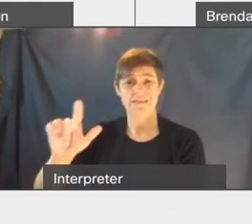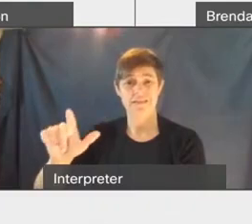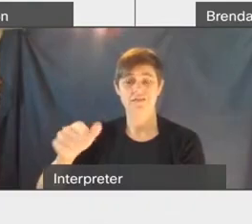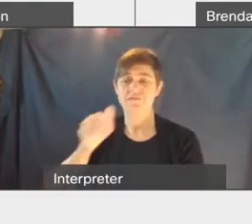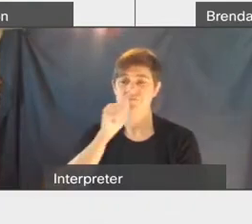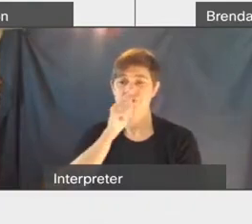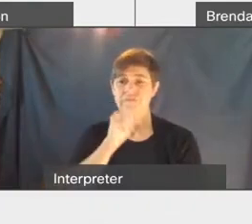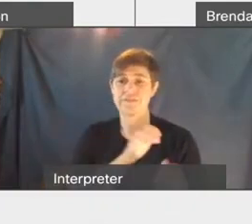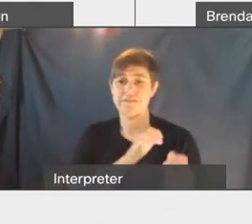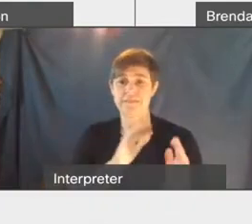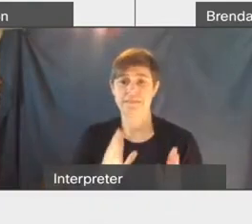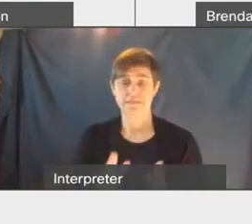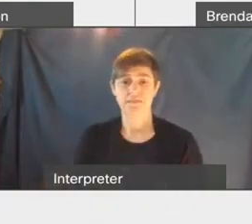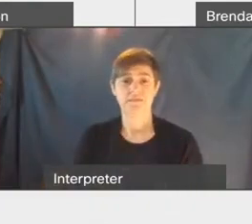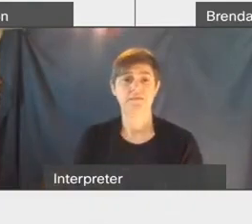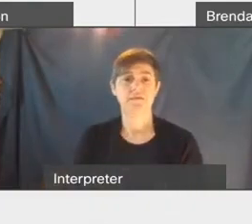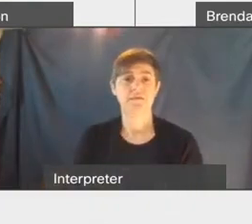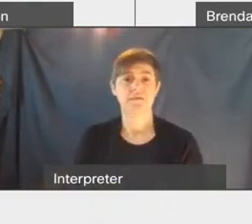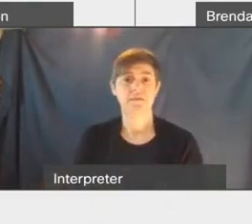Written only.